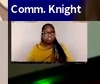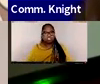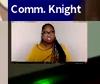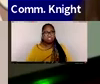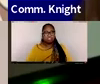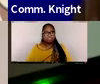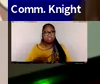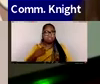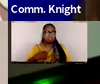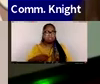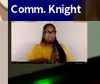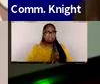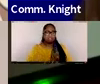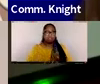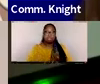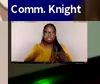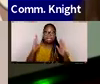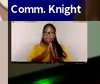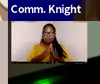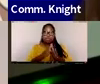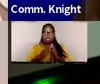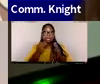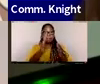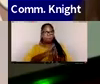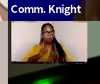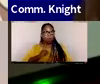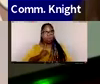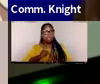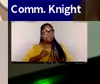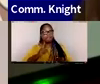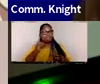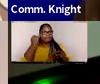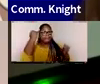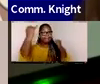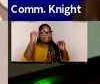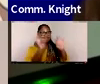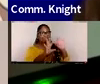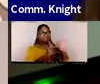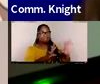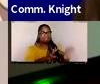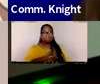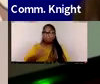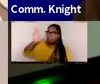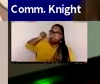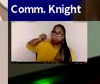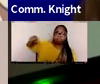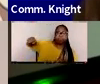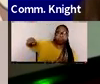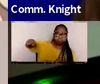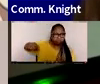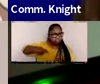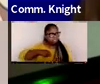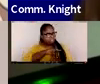No community, the community input we had, and the community board is not even being listened to. The community board, we had a meeting,